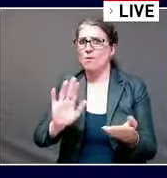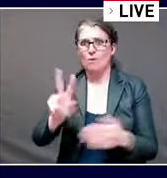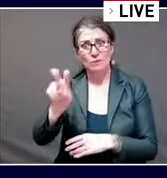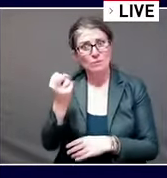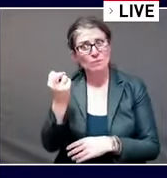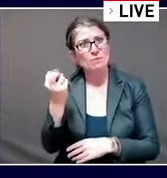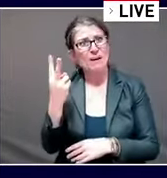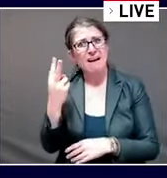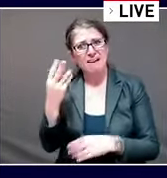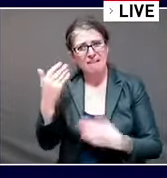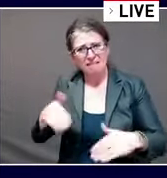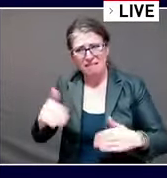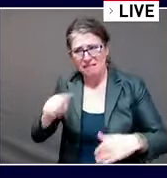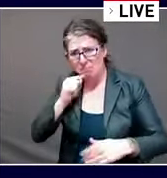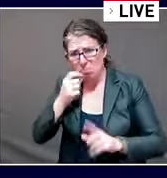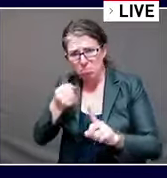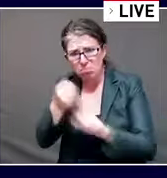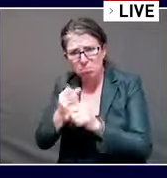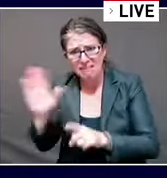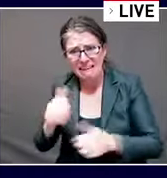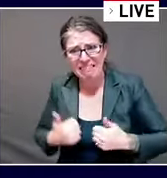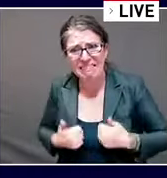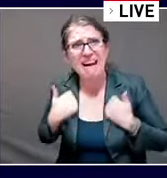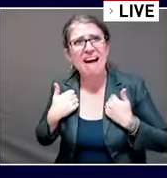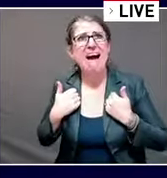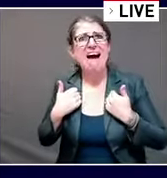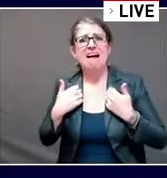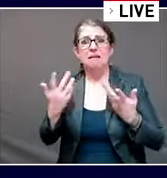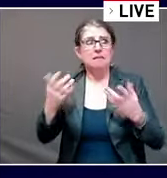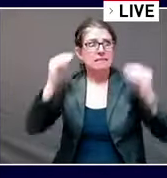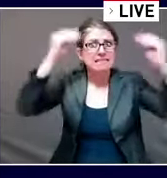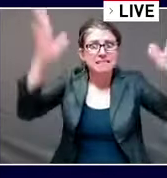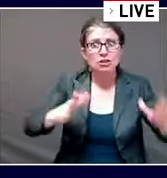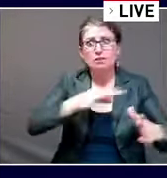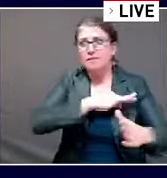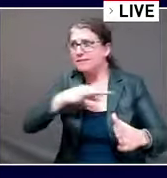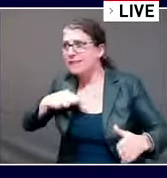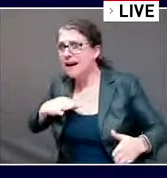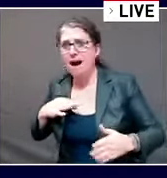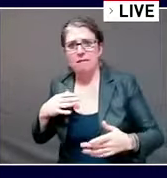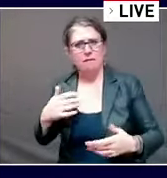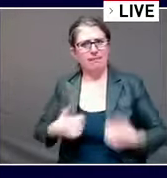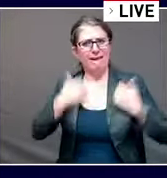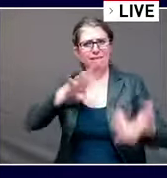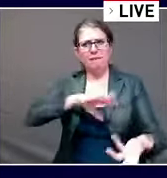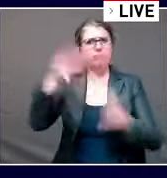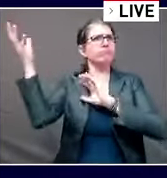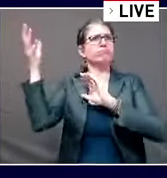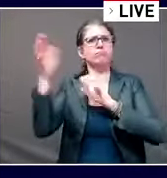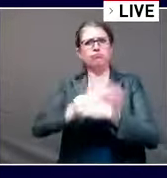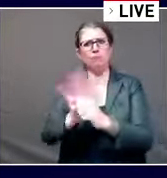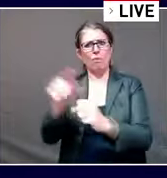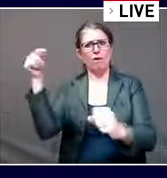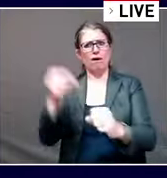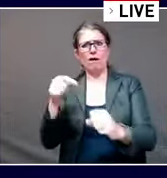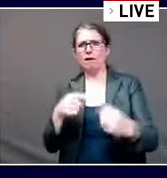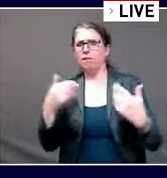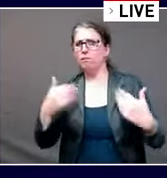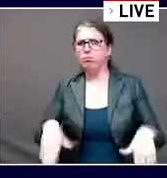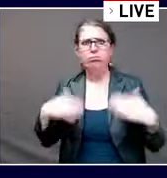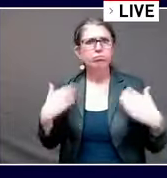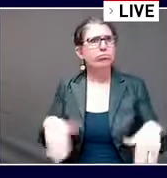most definitely, whether they be teachers, staff members, and students, can be affected by COVID-19, and I do not want to minimize